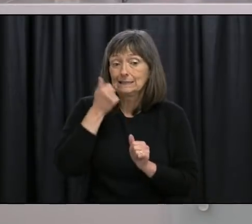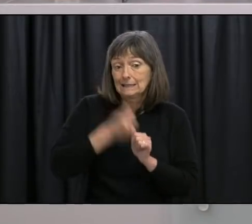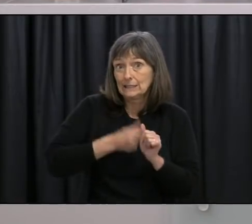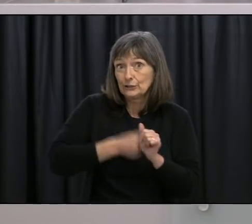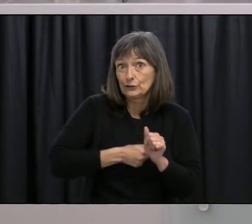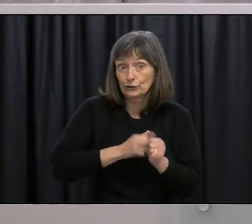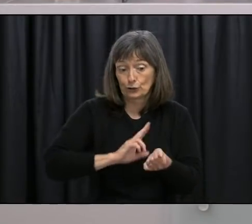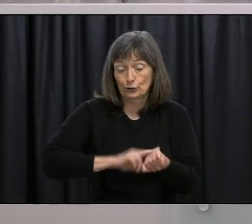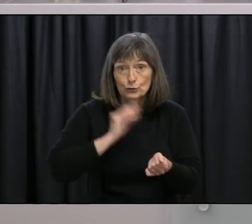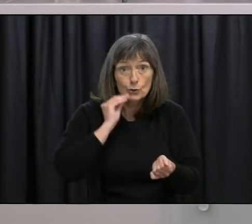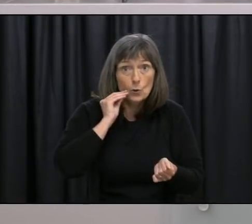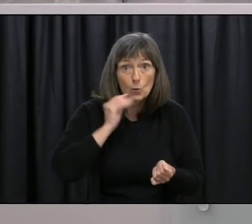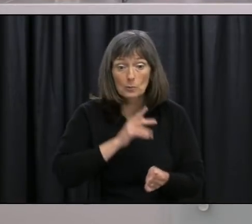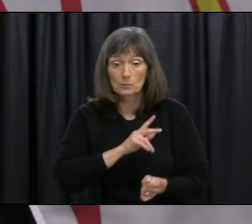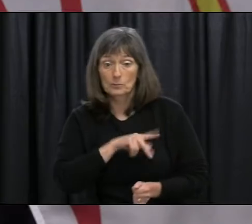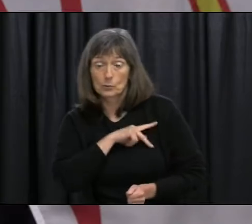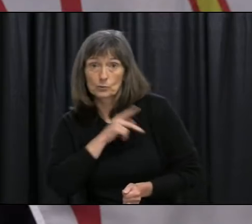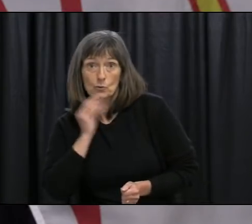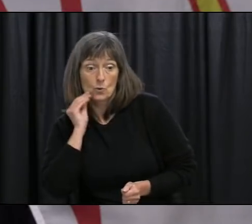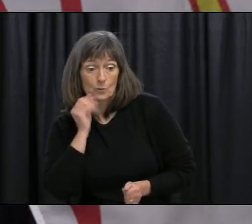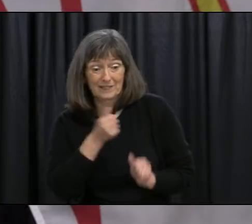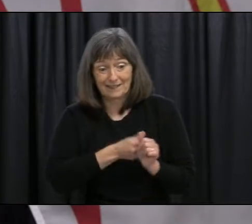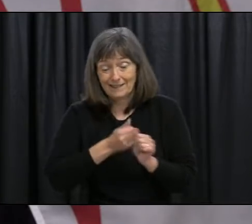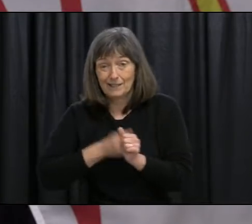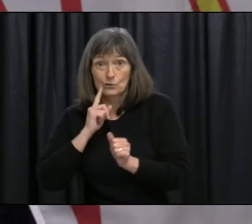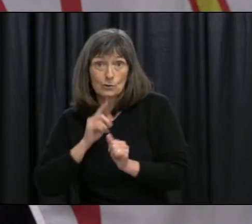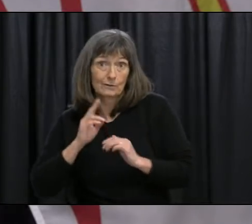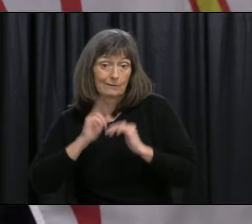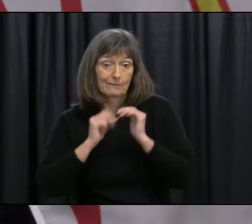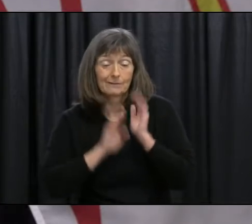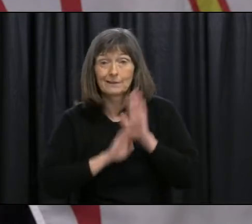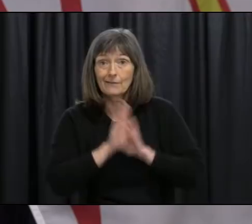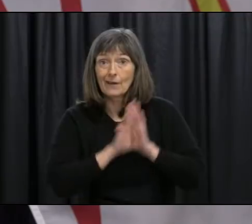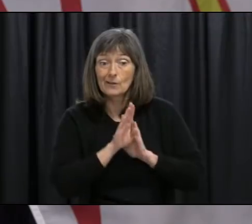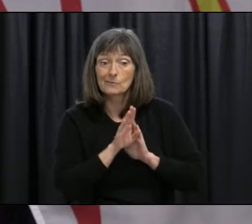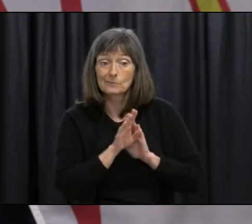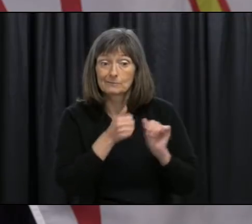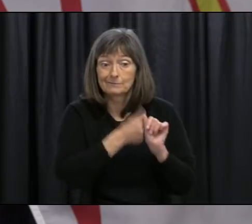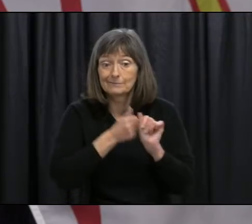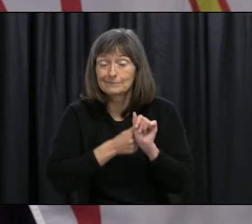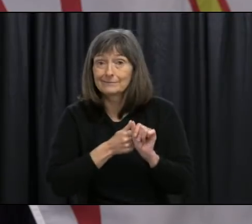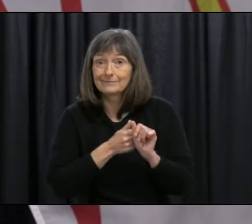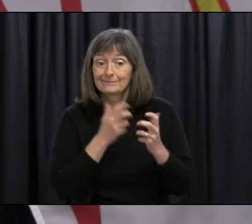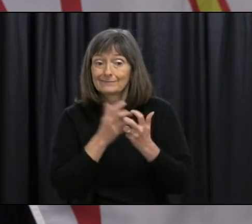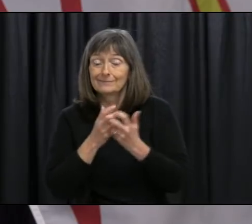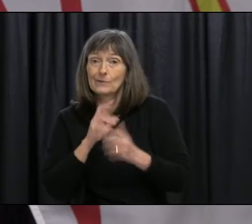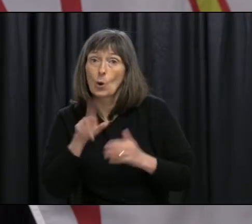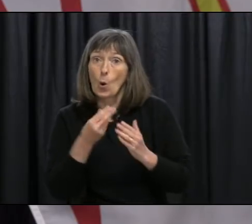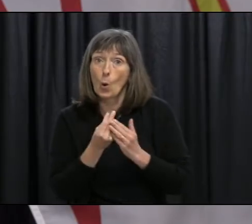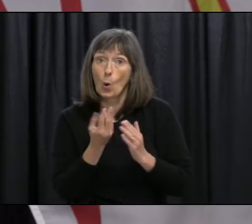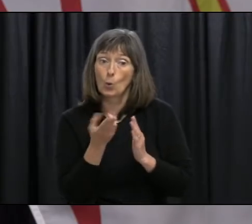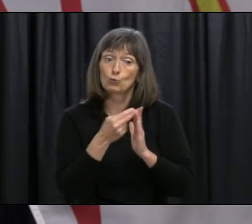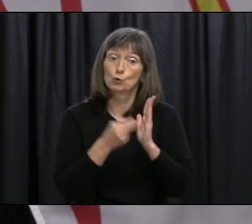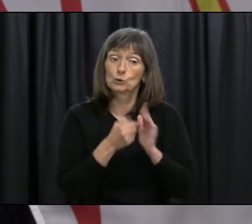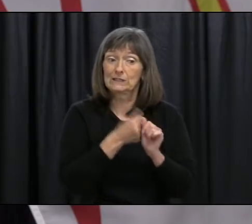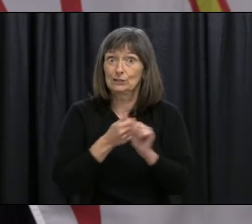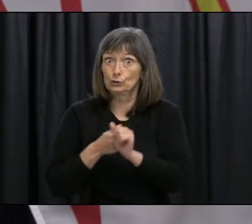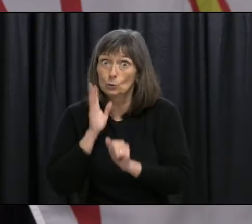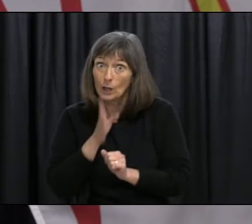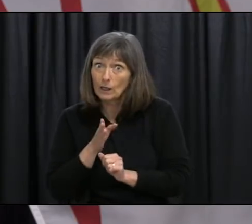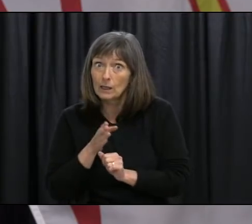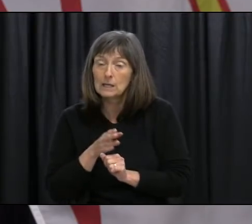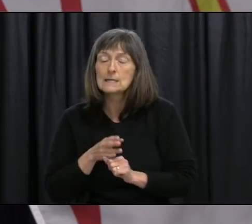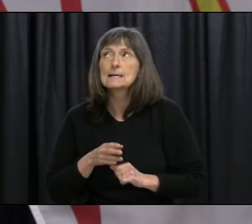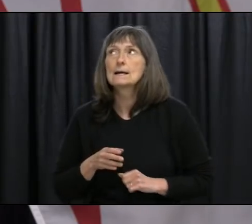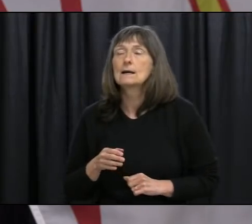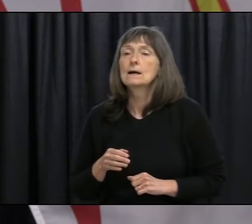should be taking into consideration. So it is my understanding that all of the regional health authorities